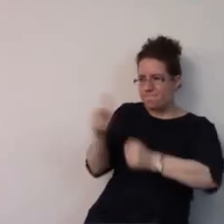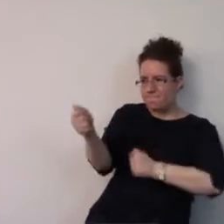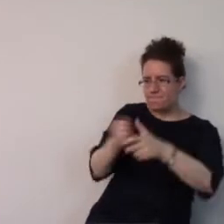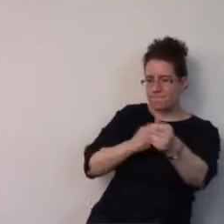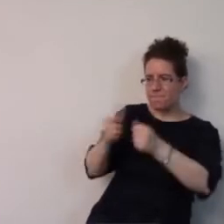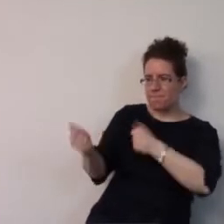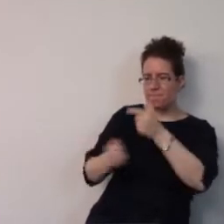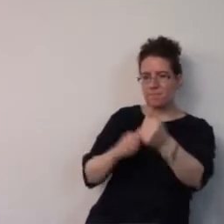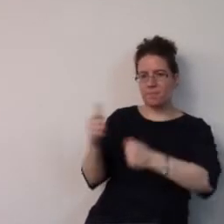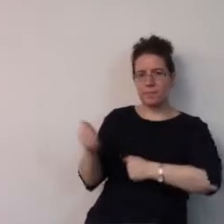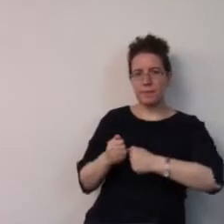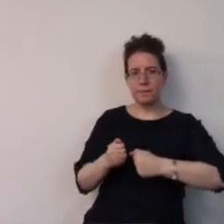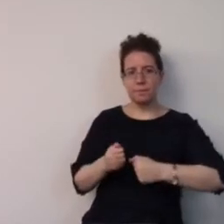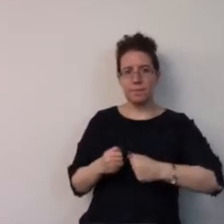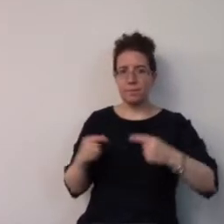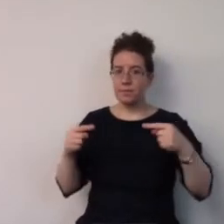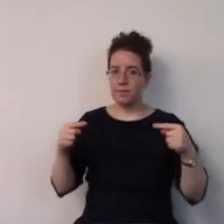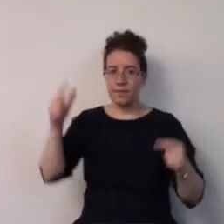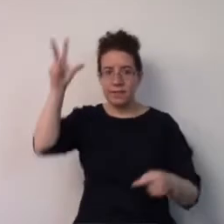until he can't fight anymore.